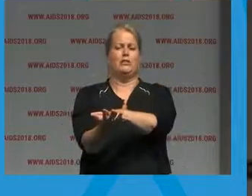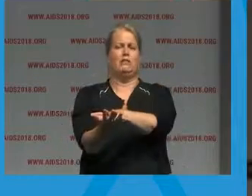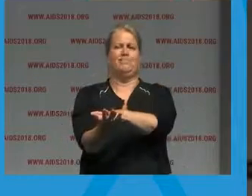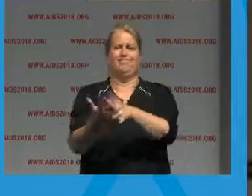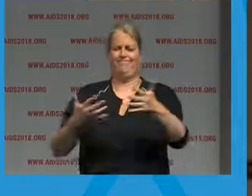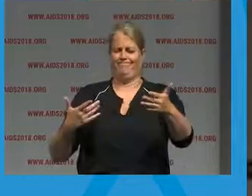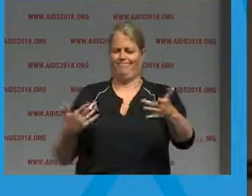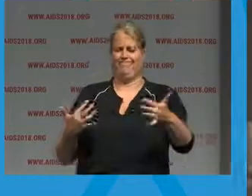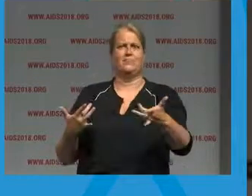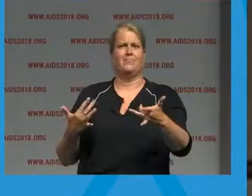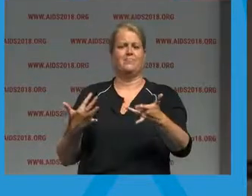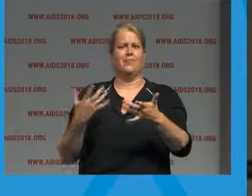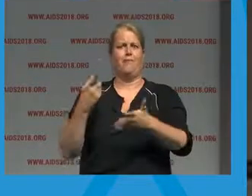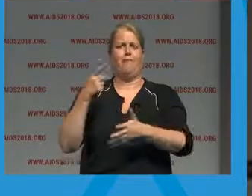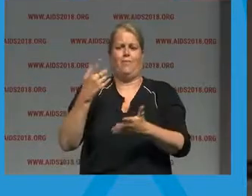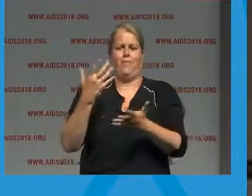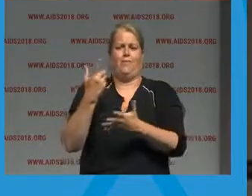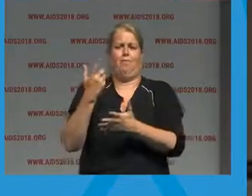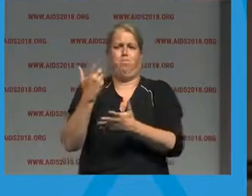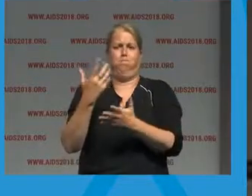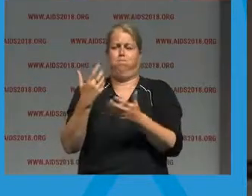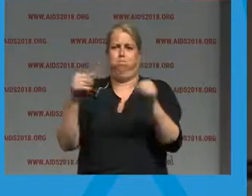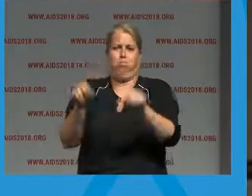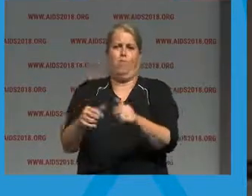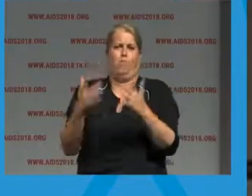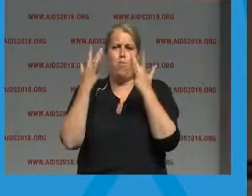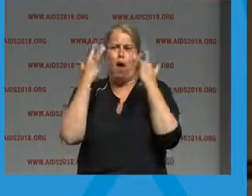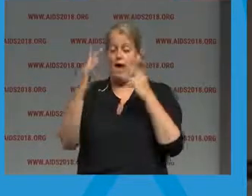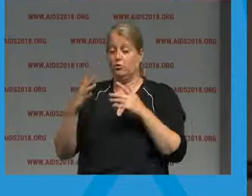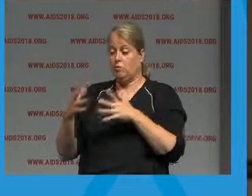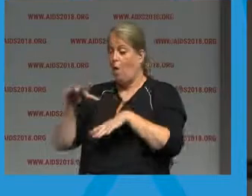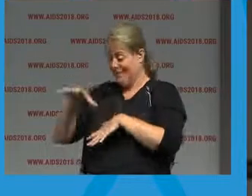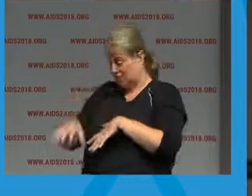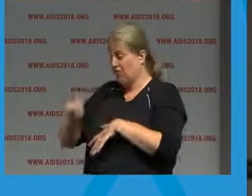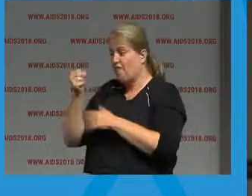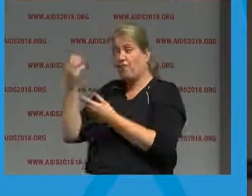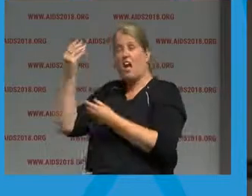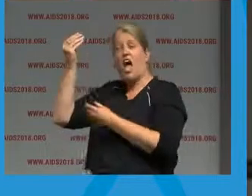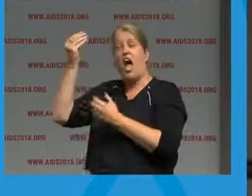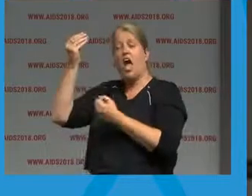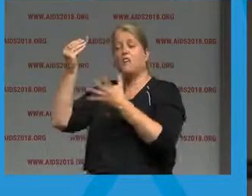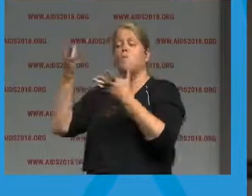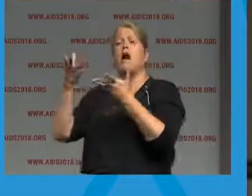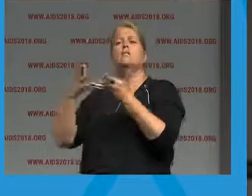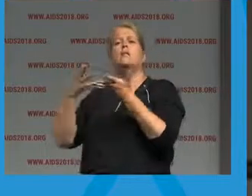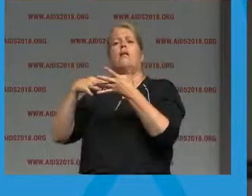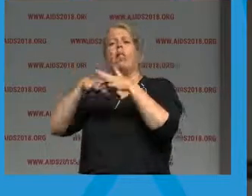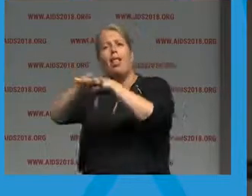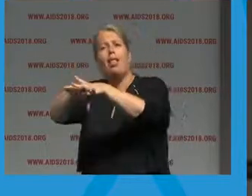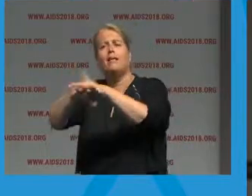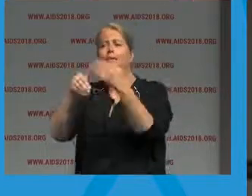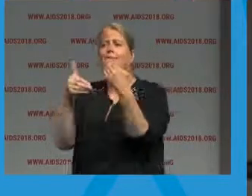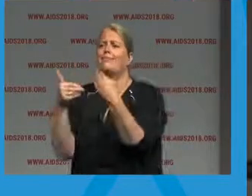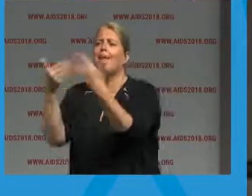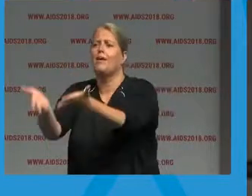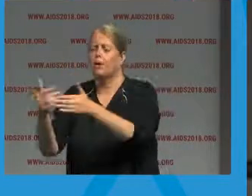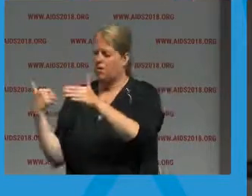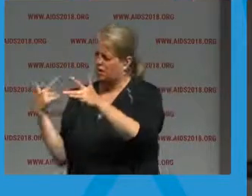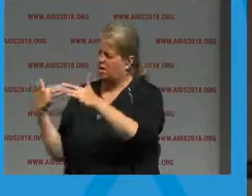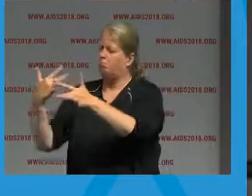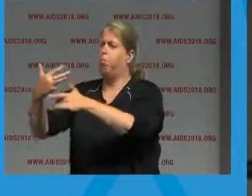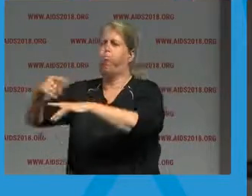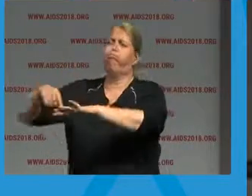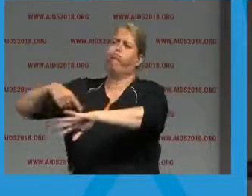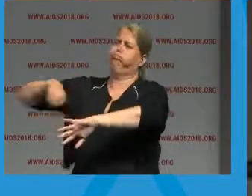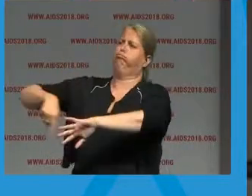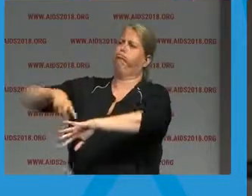discovery and delivery. You know, we can't do a brain biopsy of